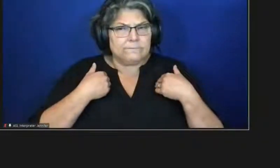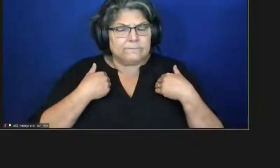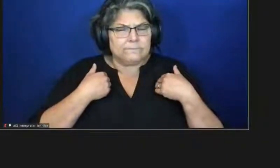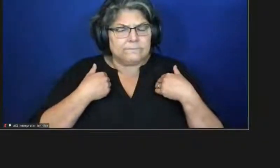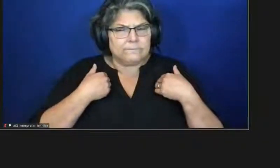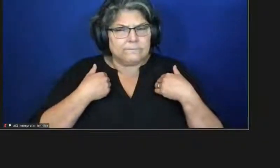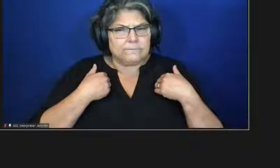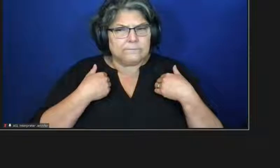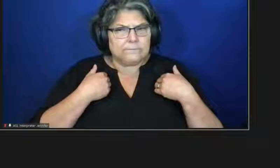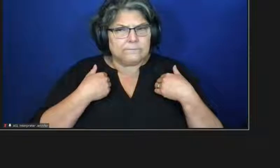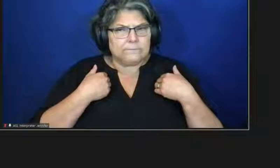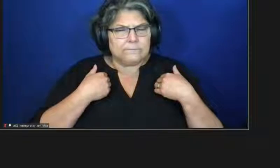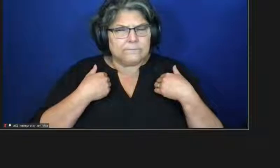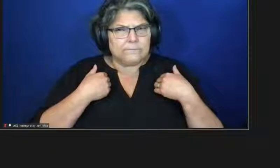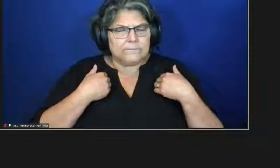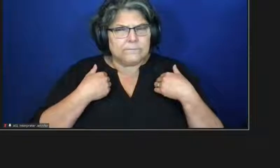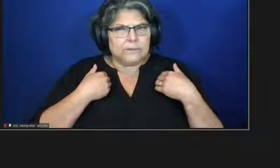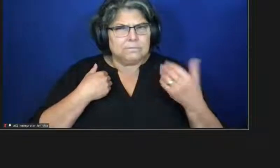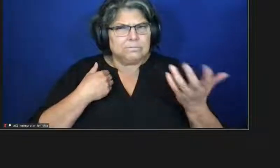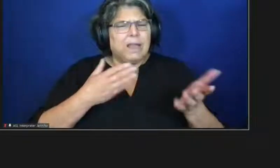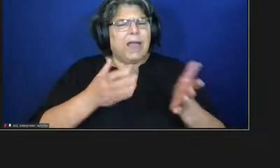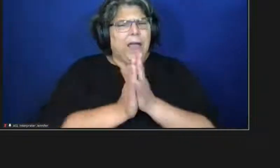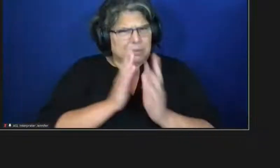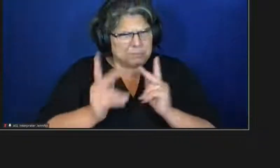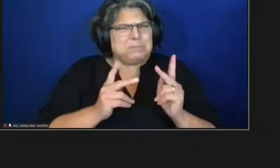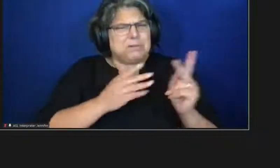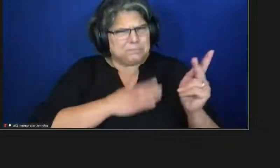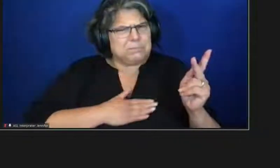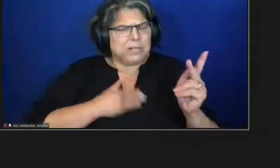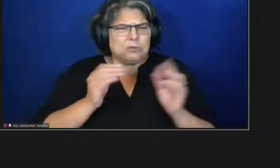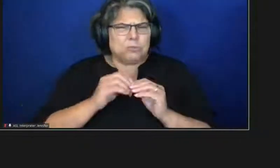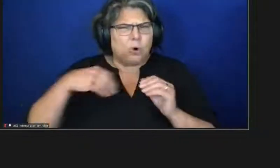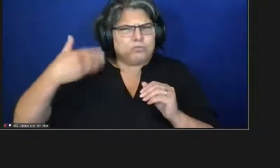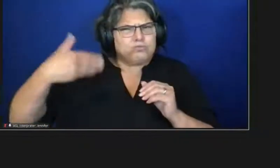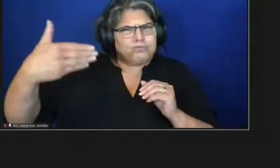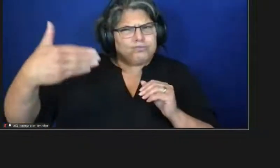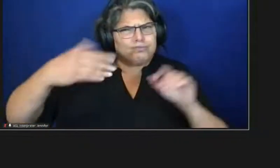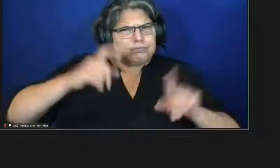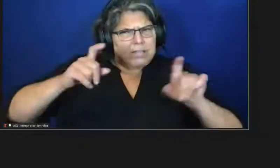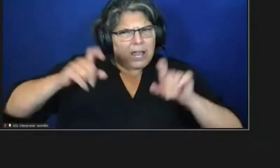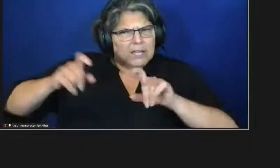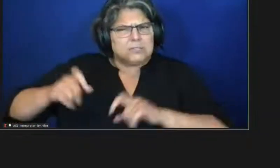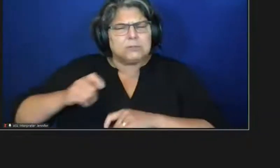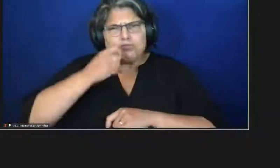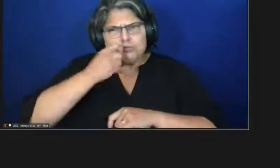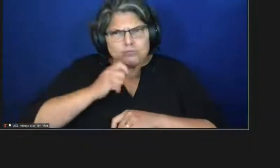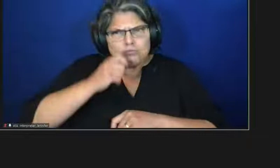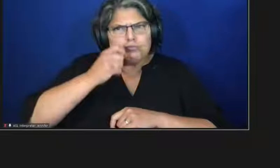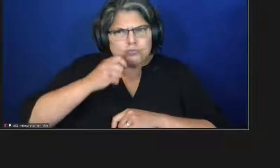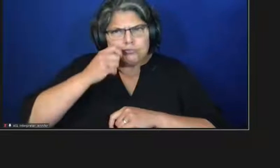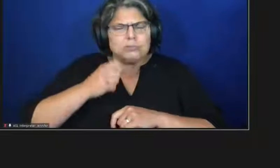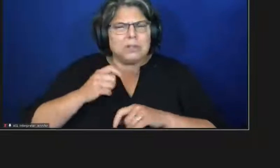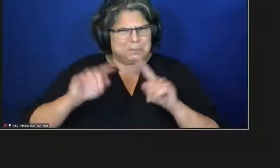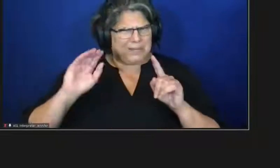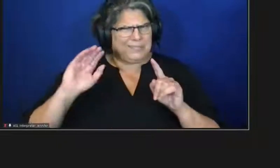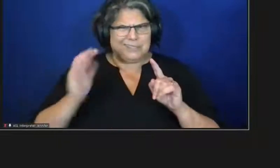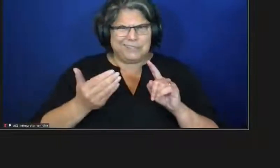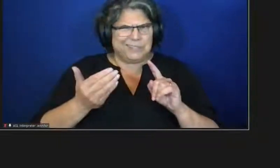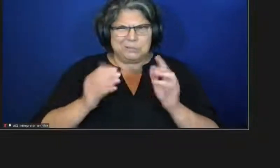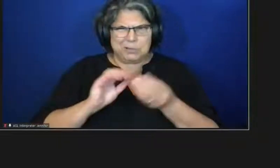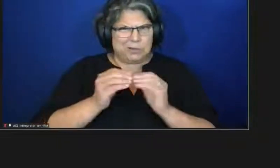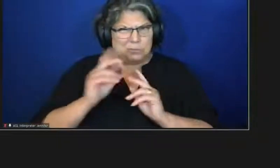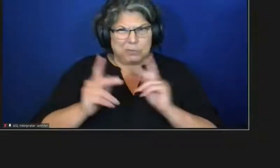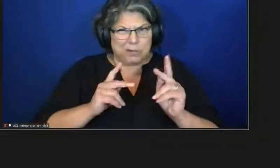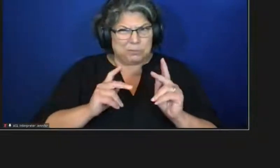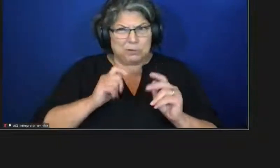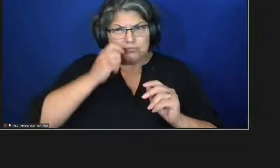increased asks for people to be sort of regularly tested, it's actually seems to be the case statistically that the number of people